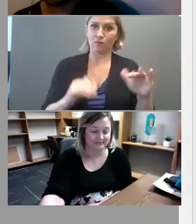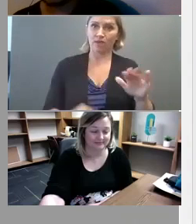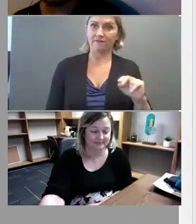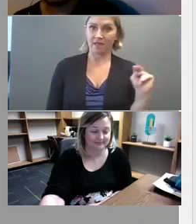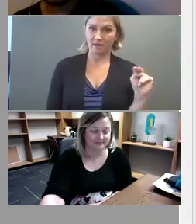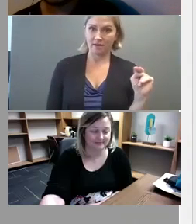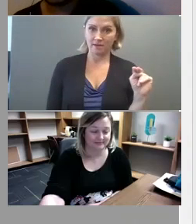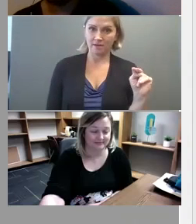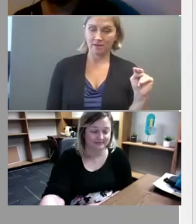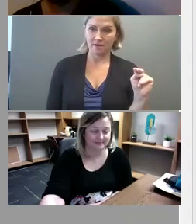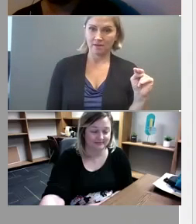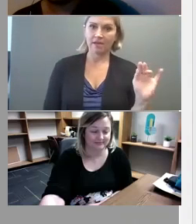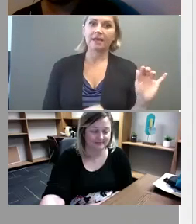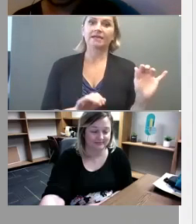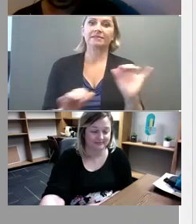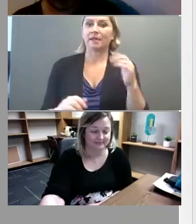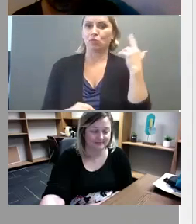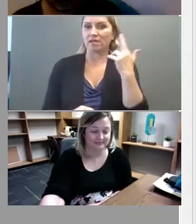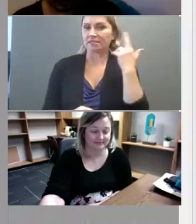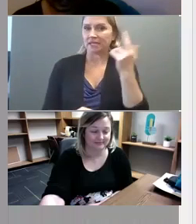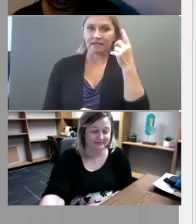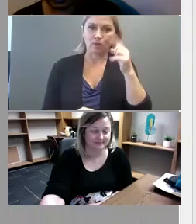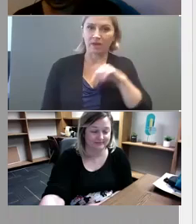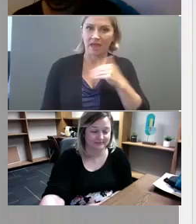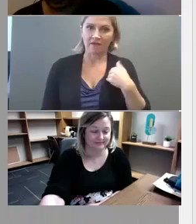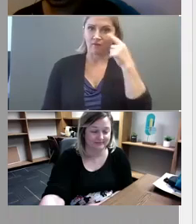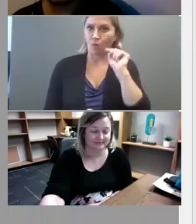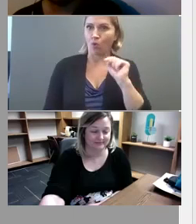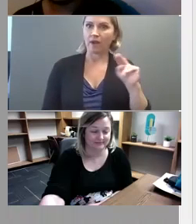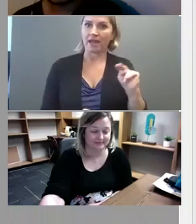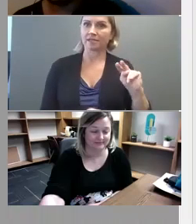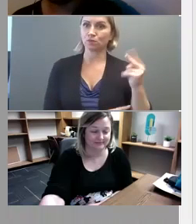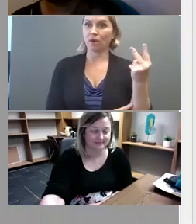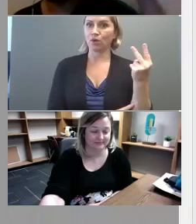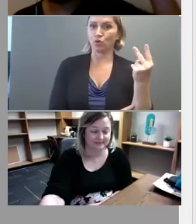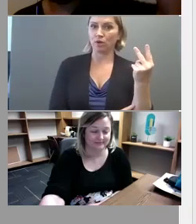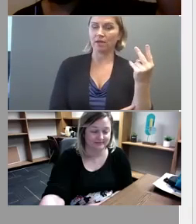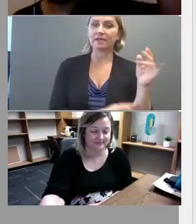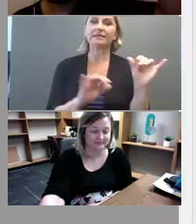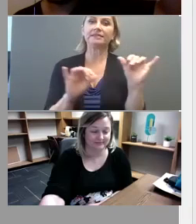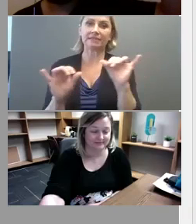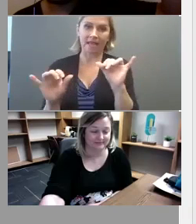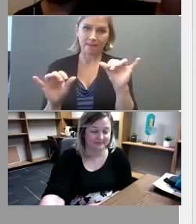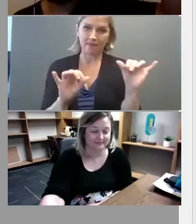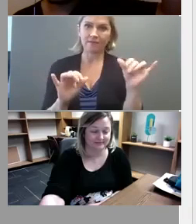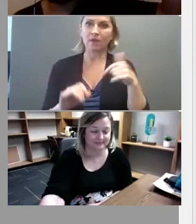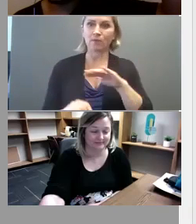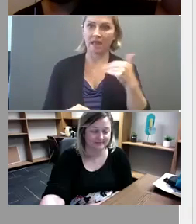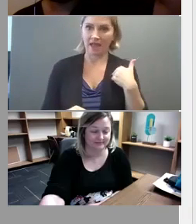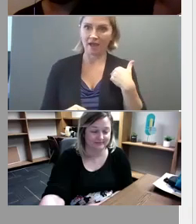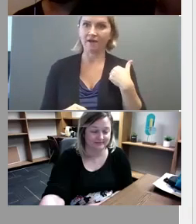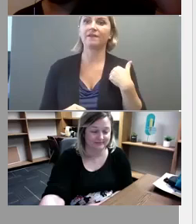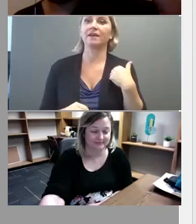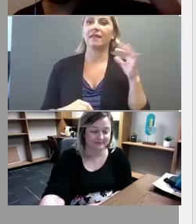that. But for the same reasoning that we had for n squared, for the same reasoning we have a multiplicative